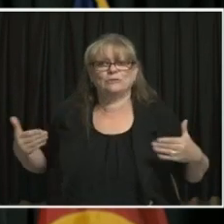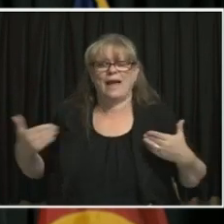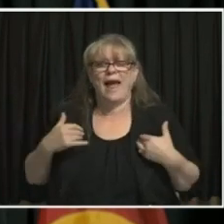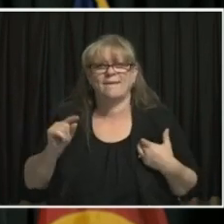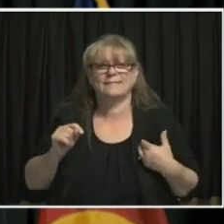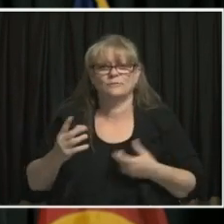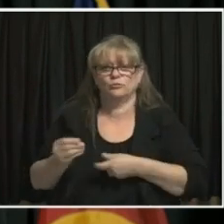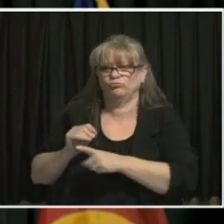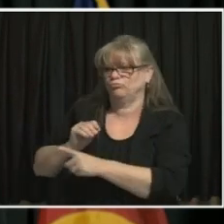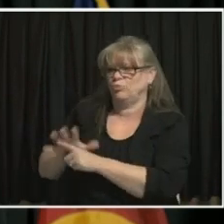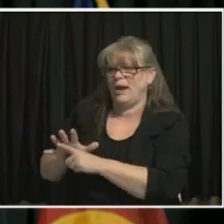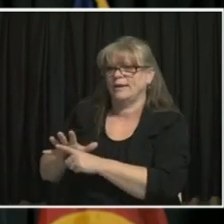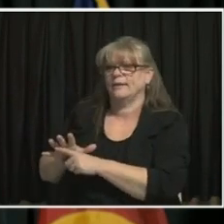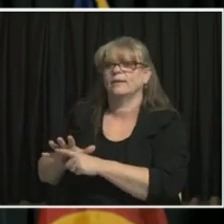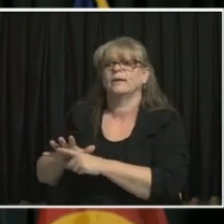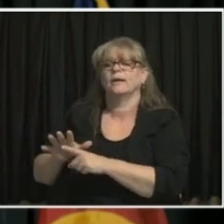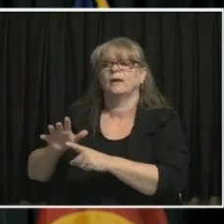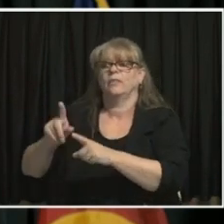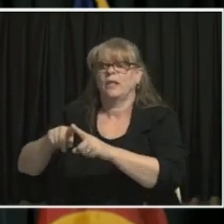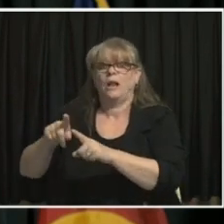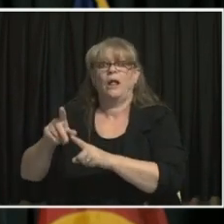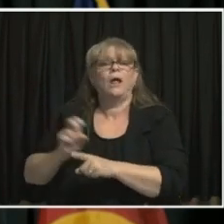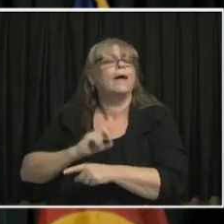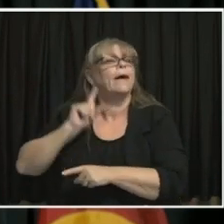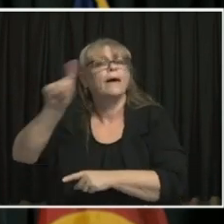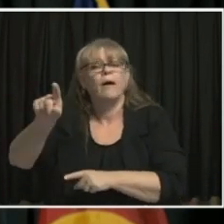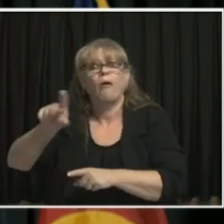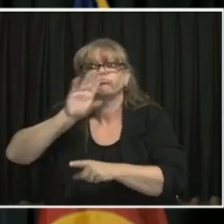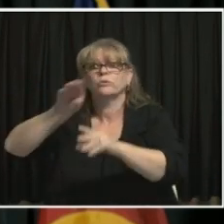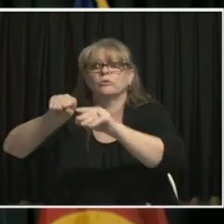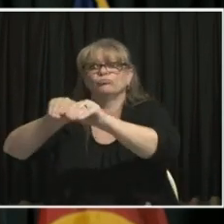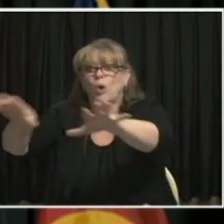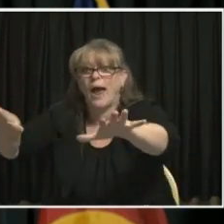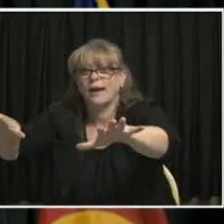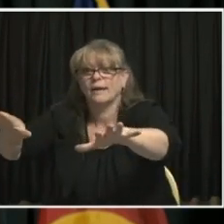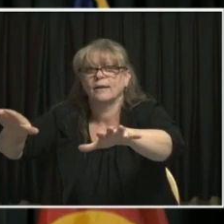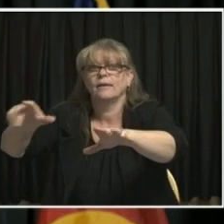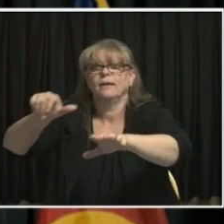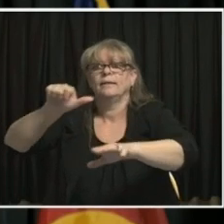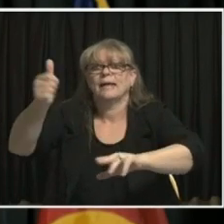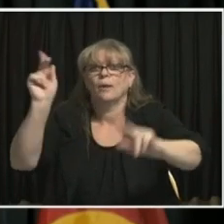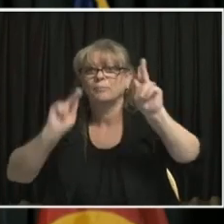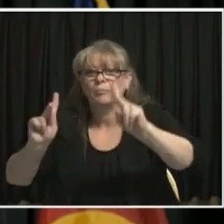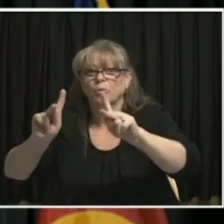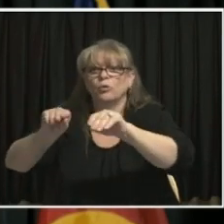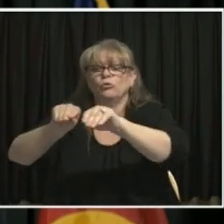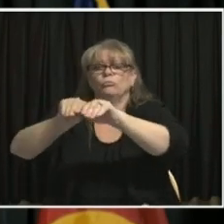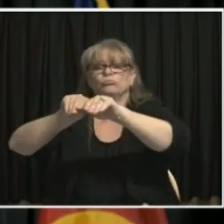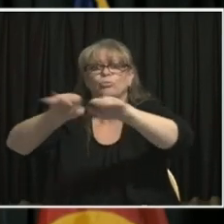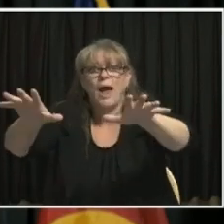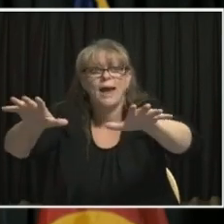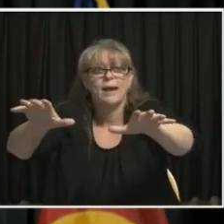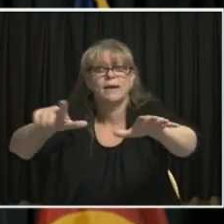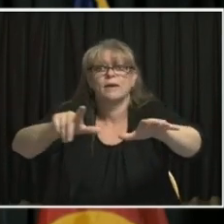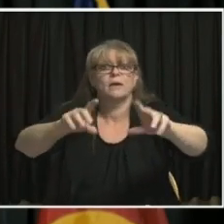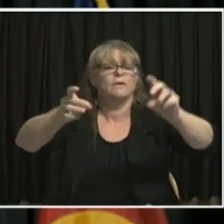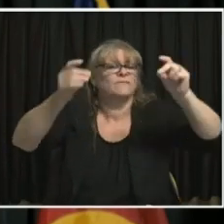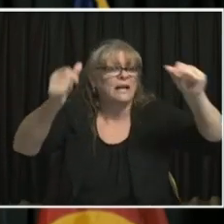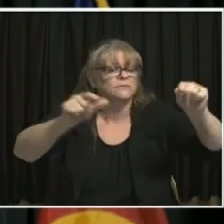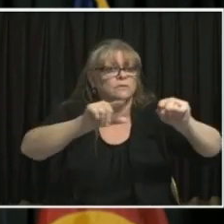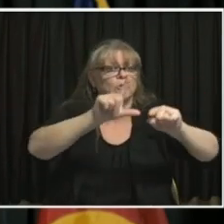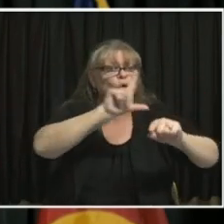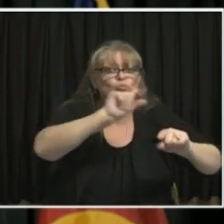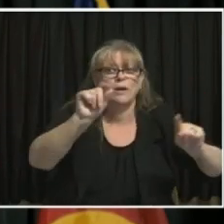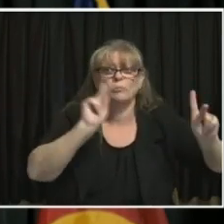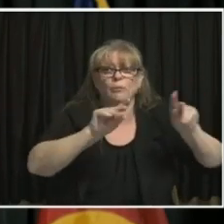or dozens of people in that kind of packed-in, illegal environment. We take the